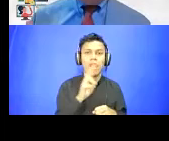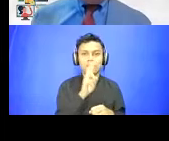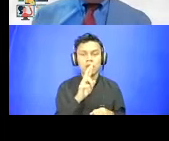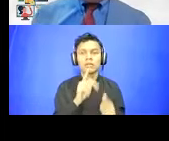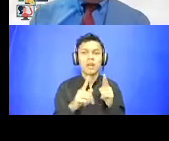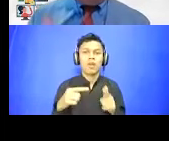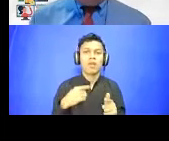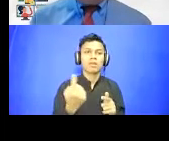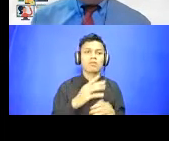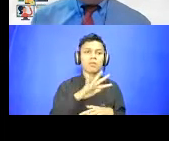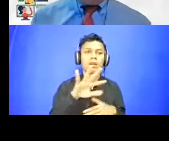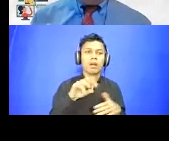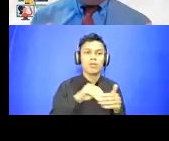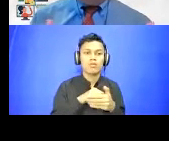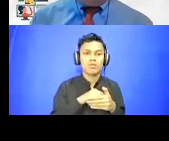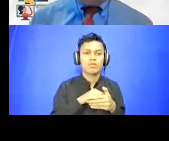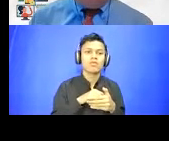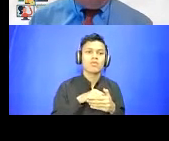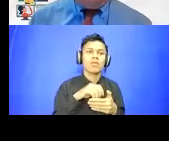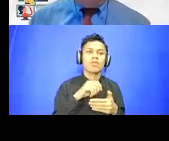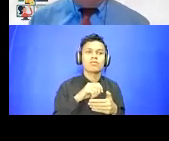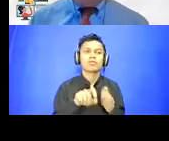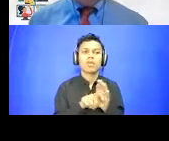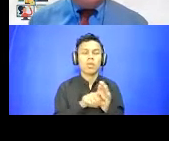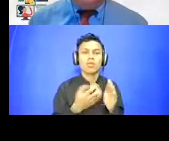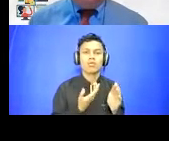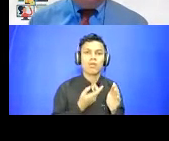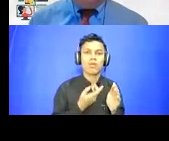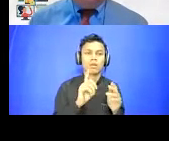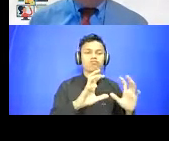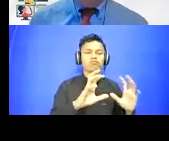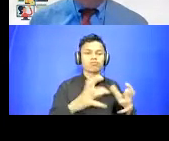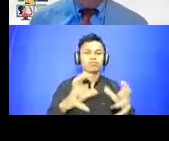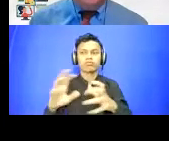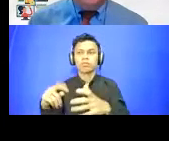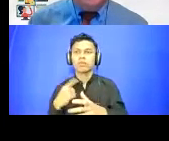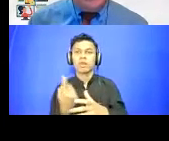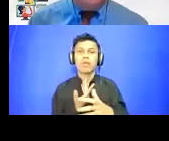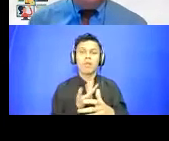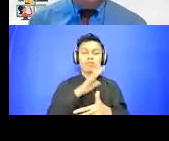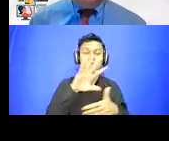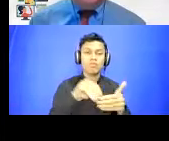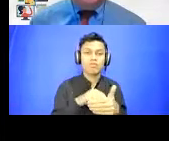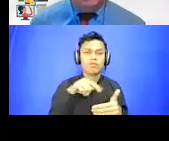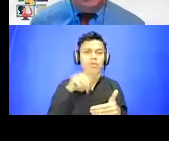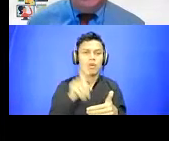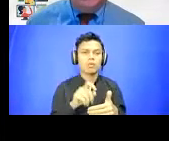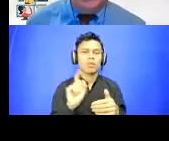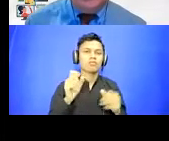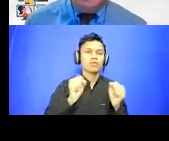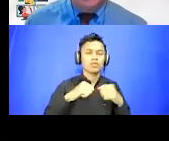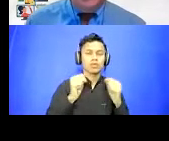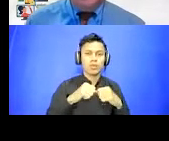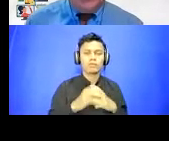session, we'll bring in a family member or a friend. We call those collaterals. That's the term we use